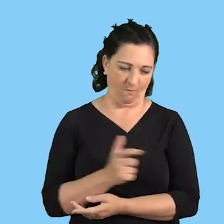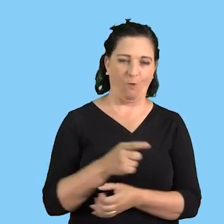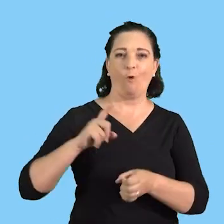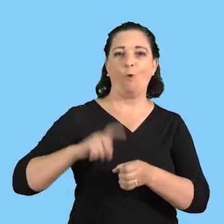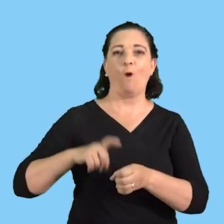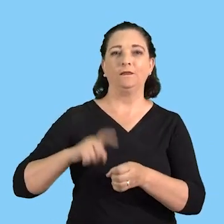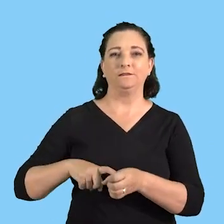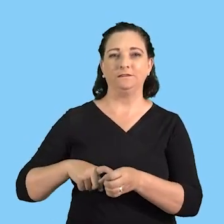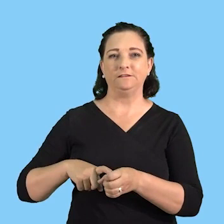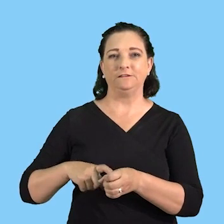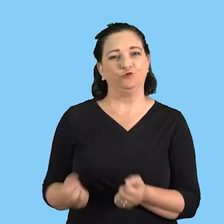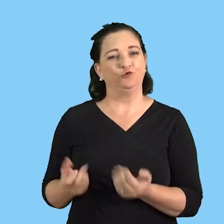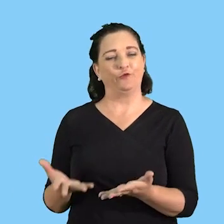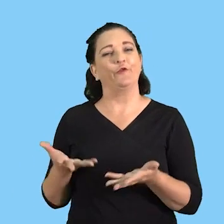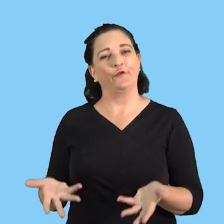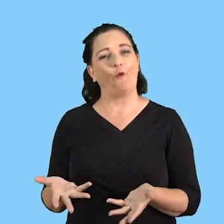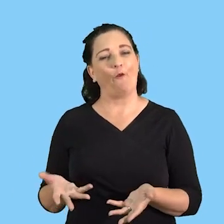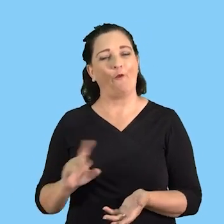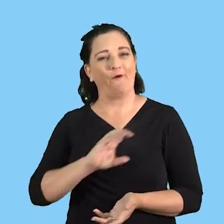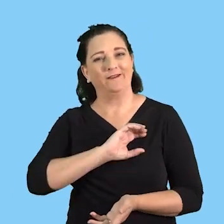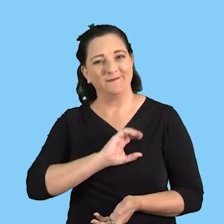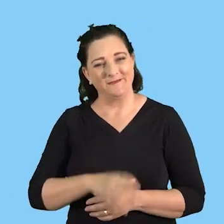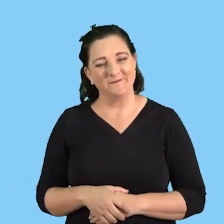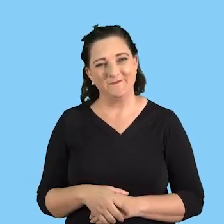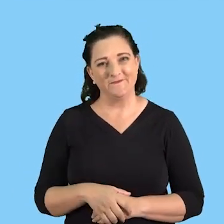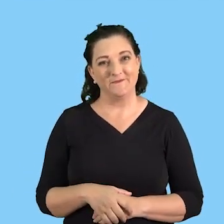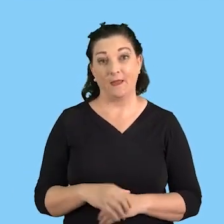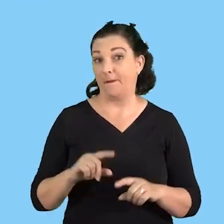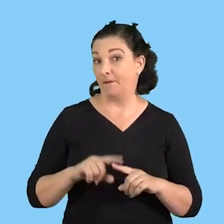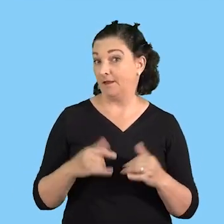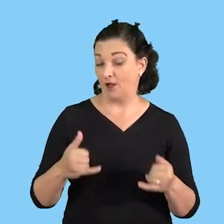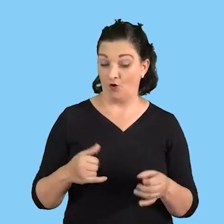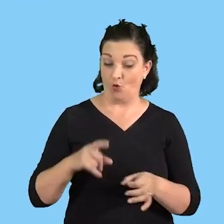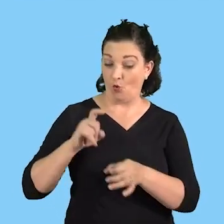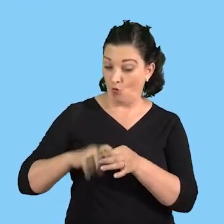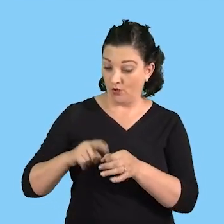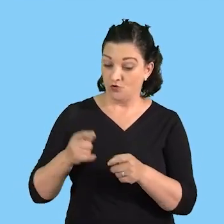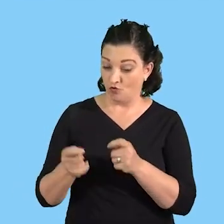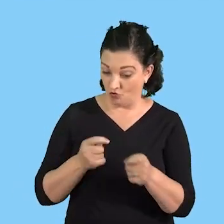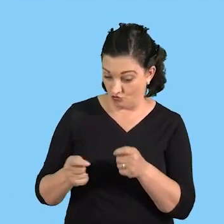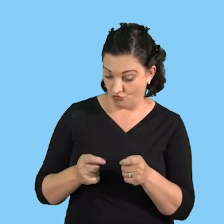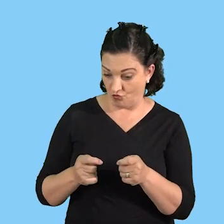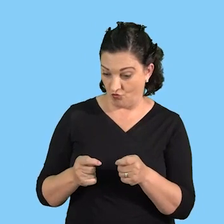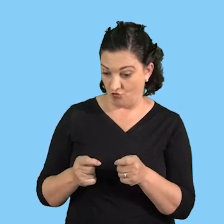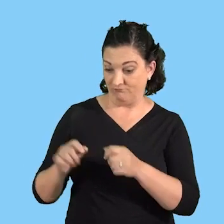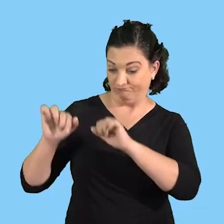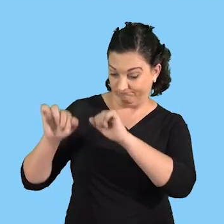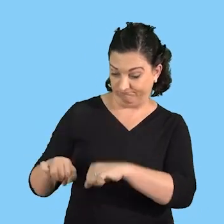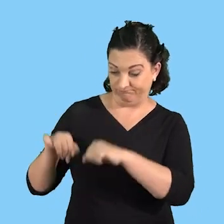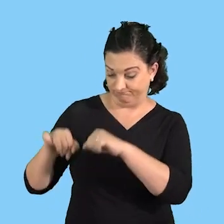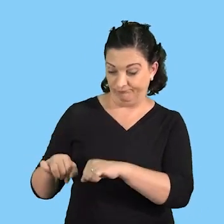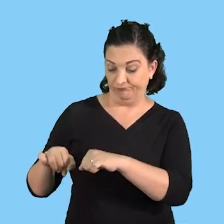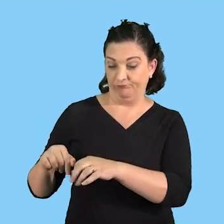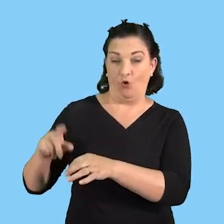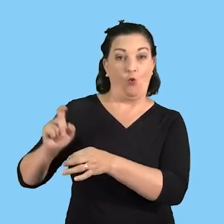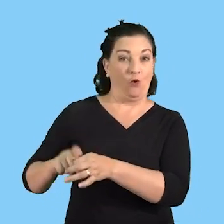to customers. Now, remember that with quality control and quality assurance, we are looking at how the